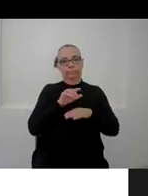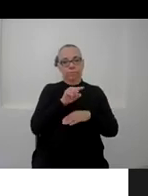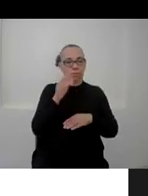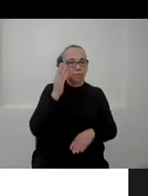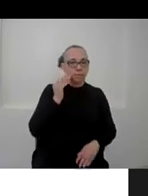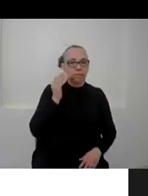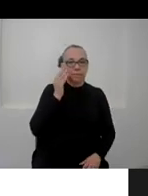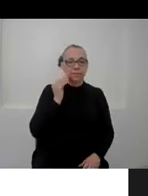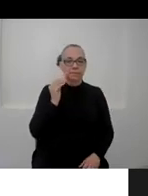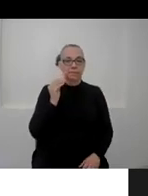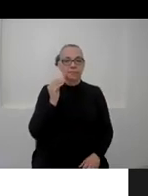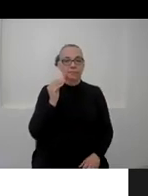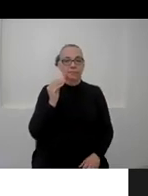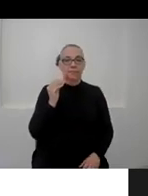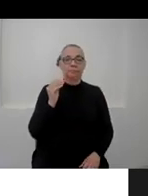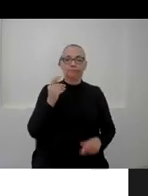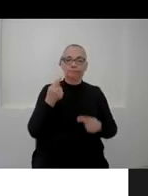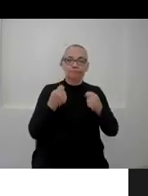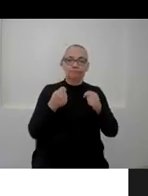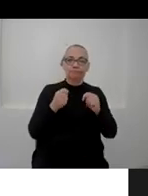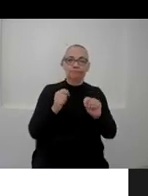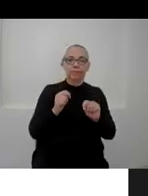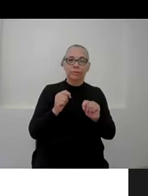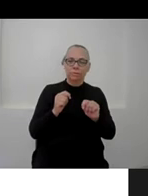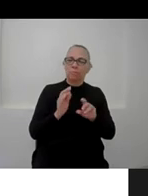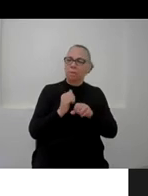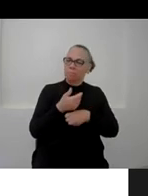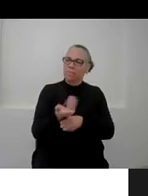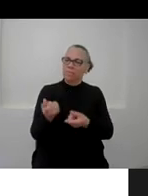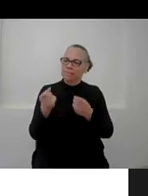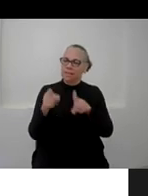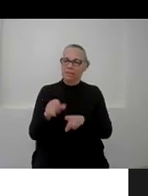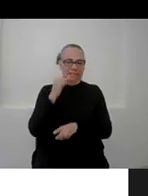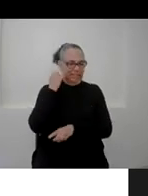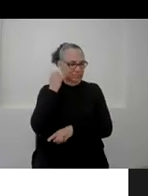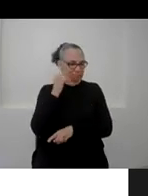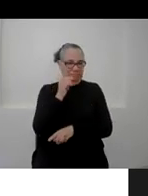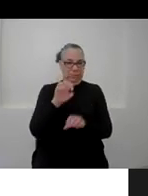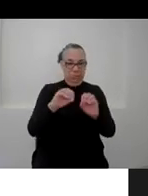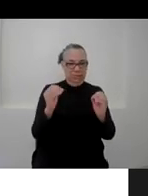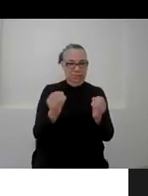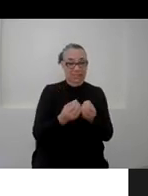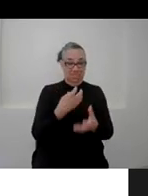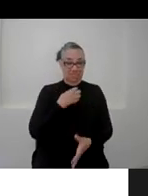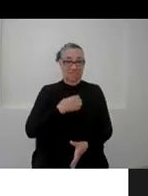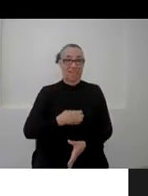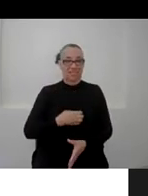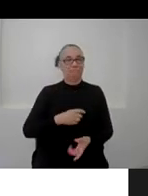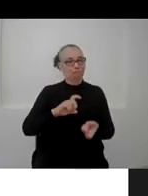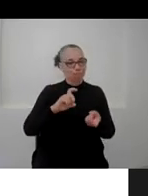in trying to make things happen if there isn't an organisational will to change